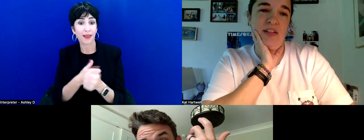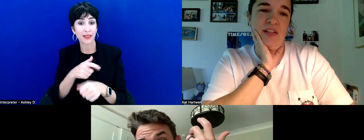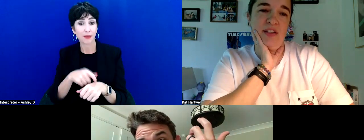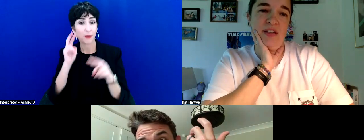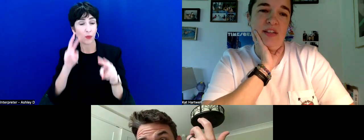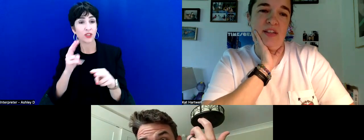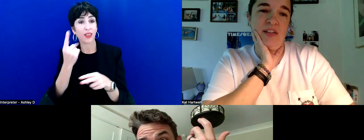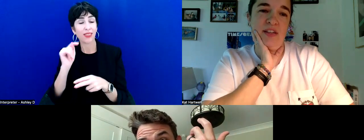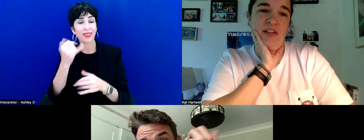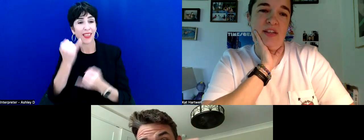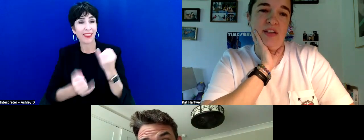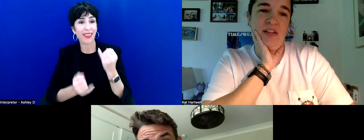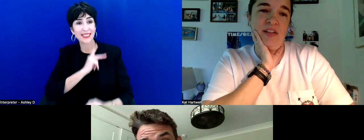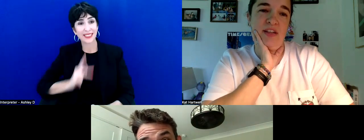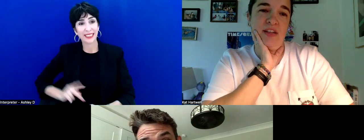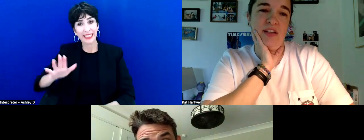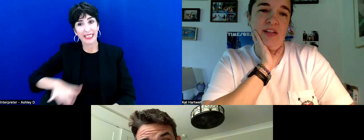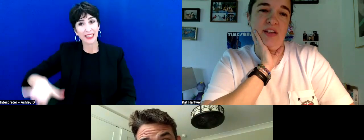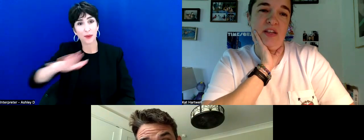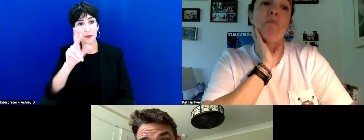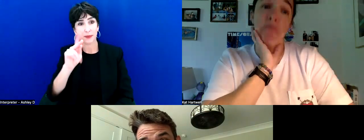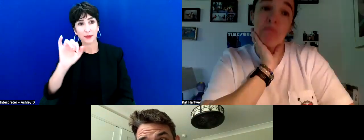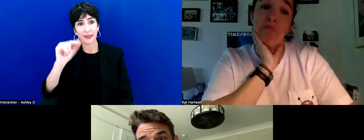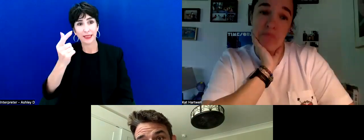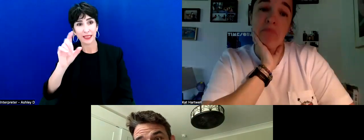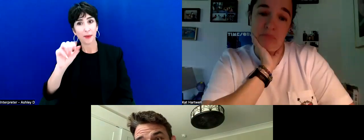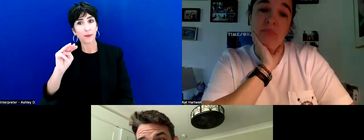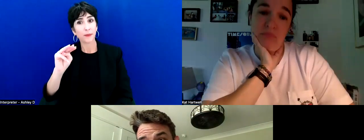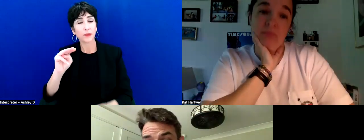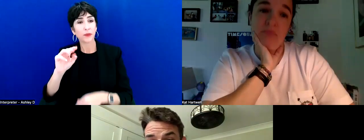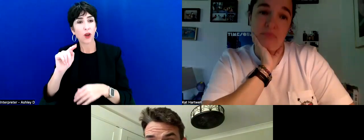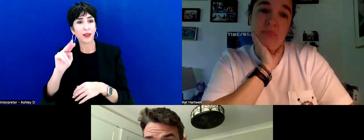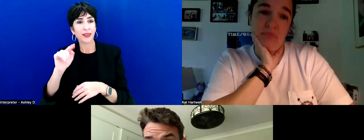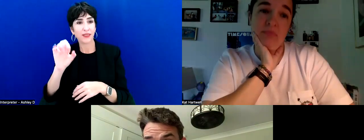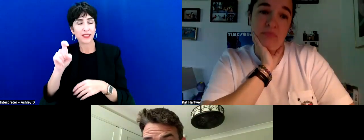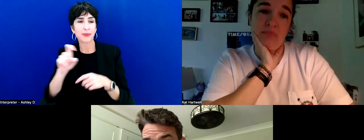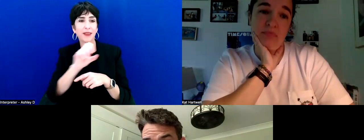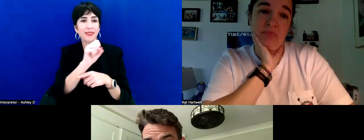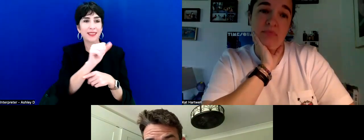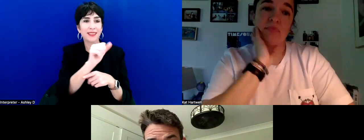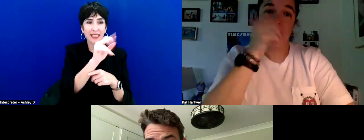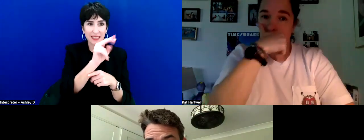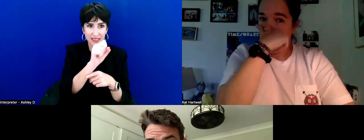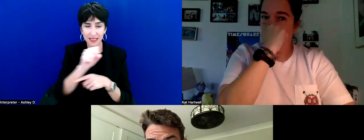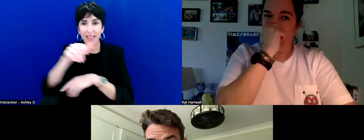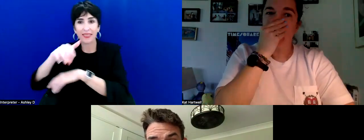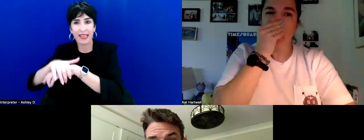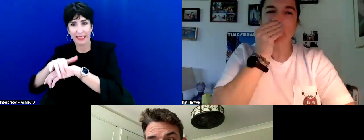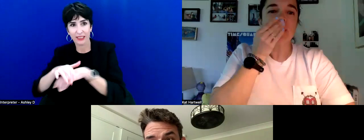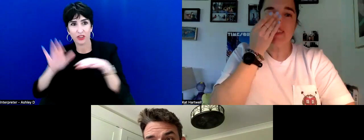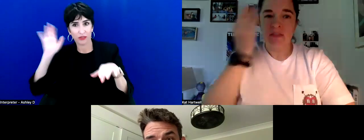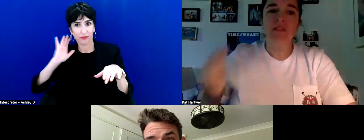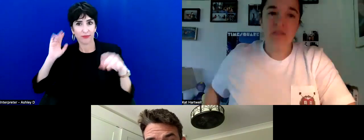Last Kingdom on Netflix, and it's about the Saxons and the English, and